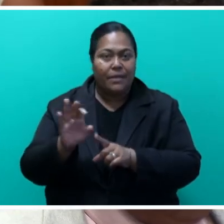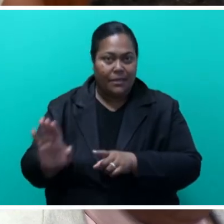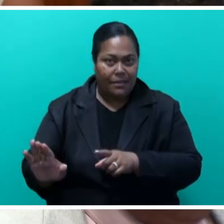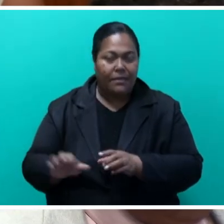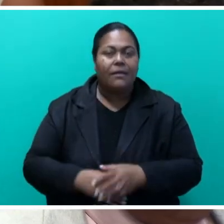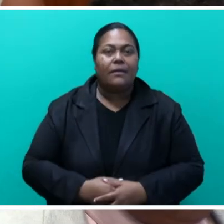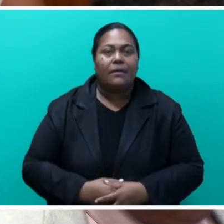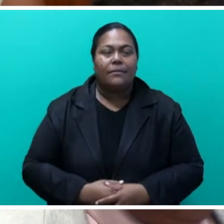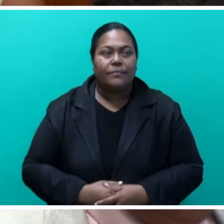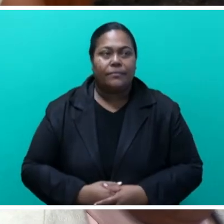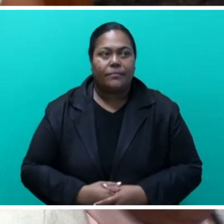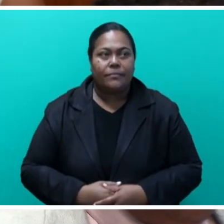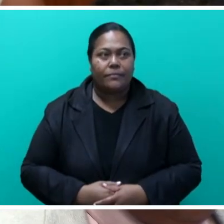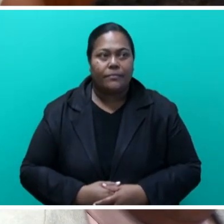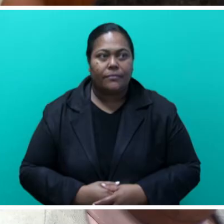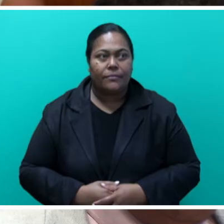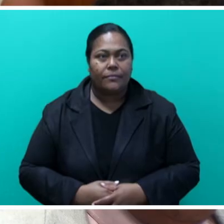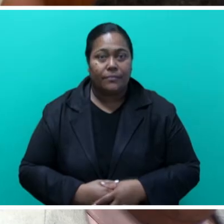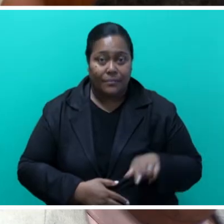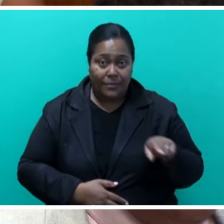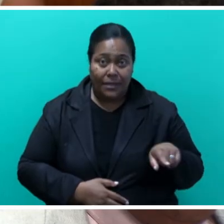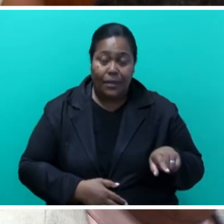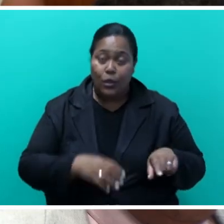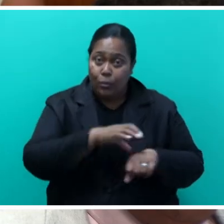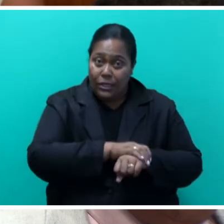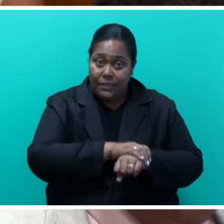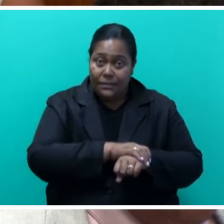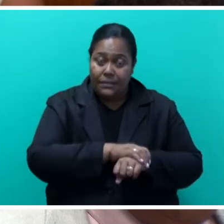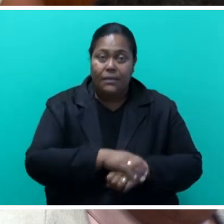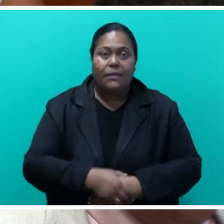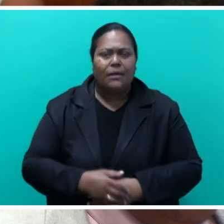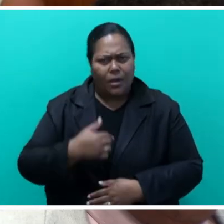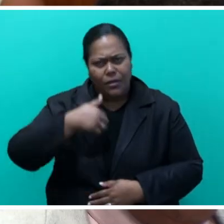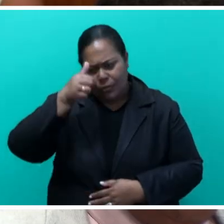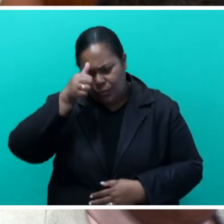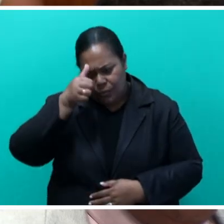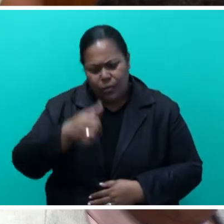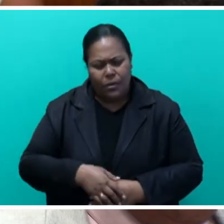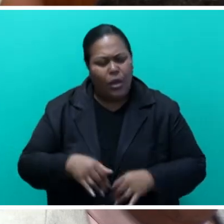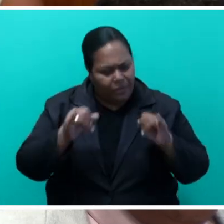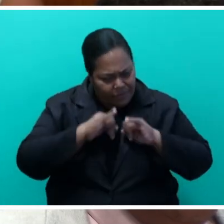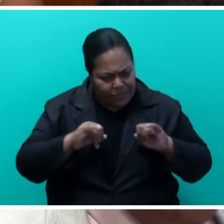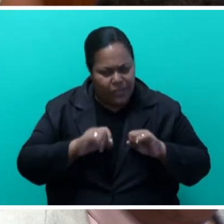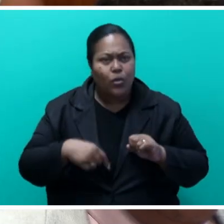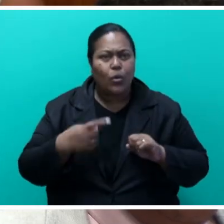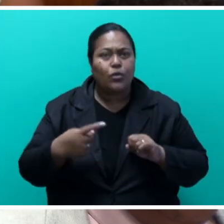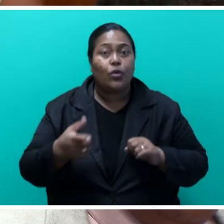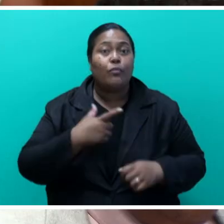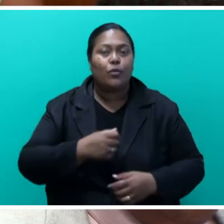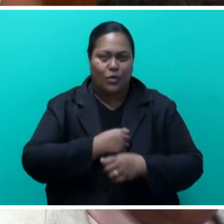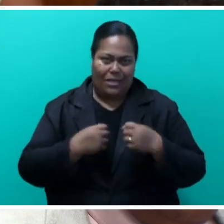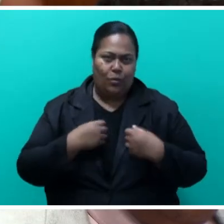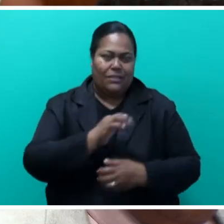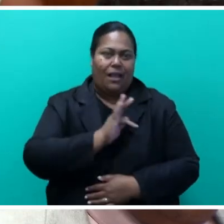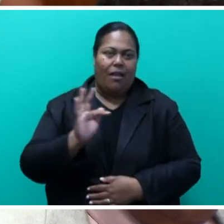The police, I know, are still investigating because our staff have